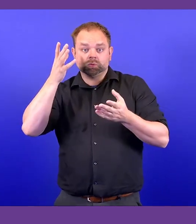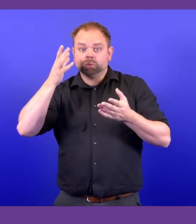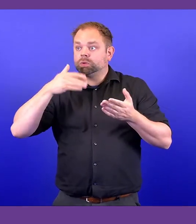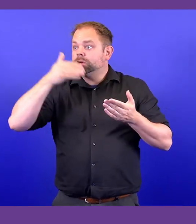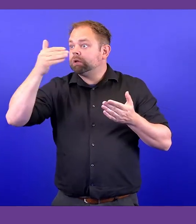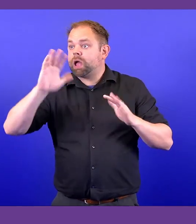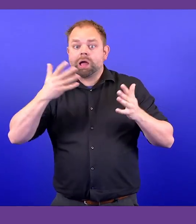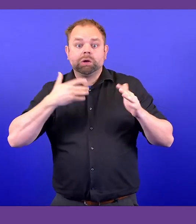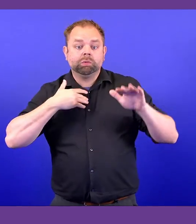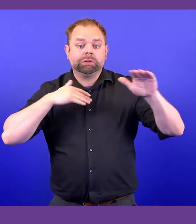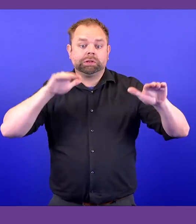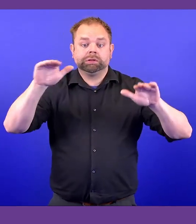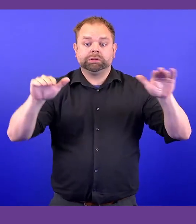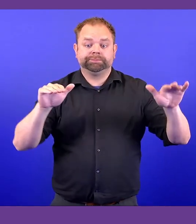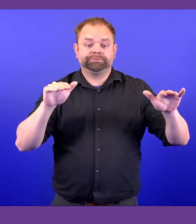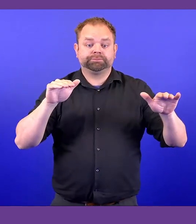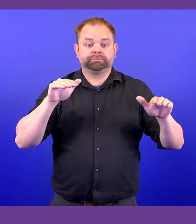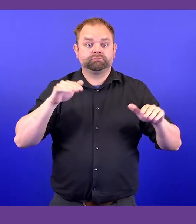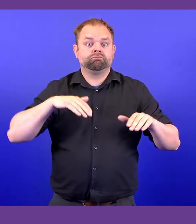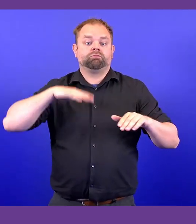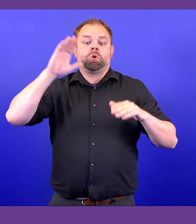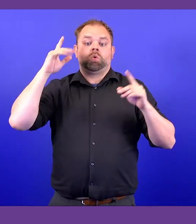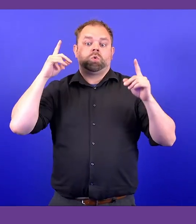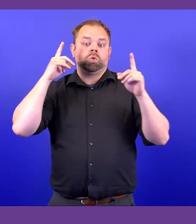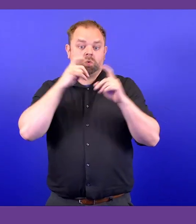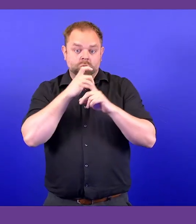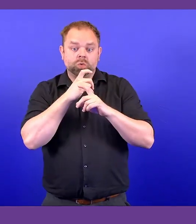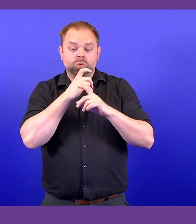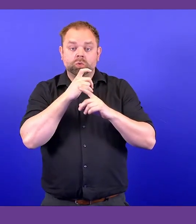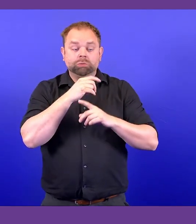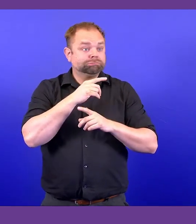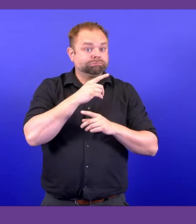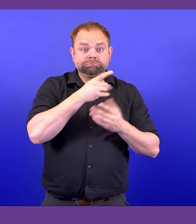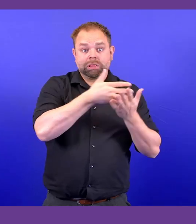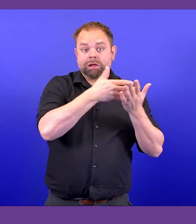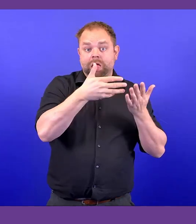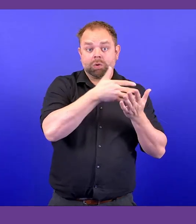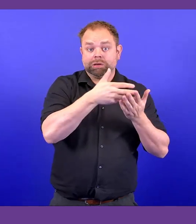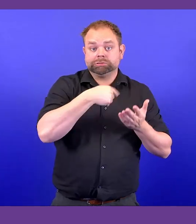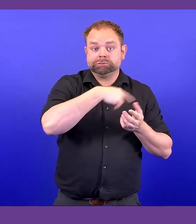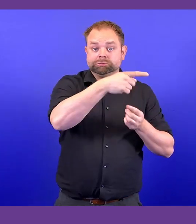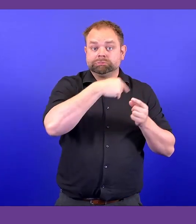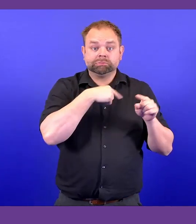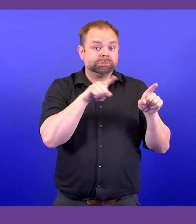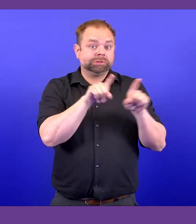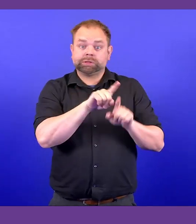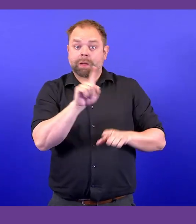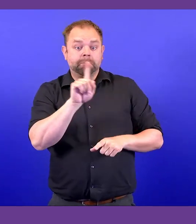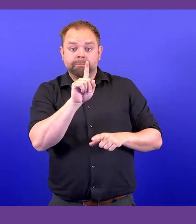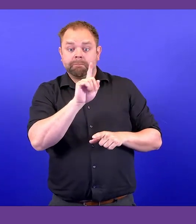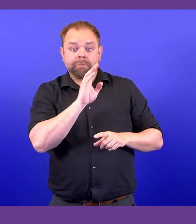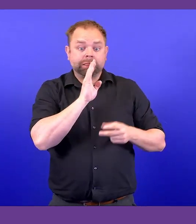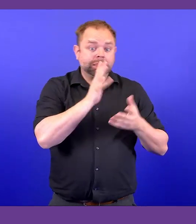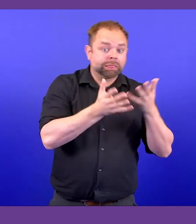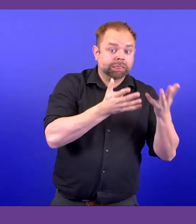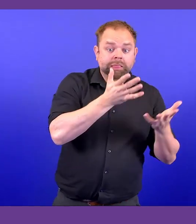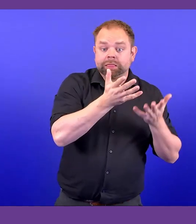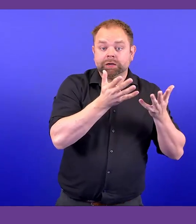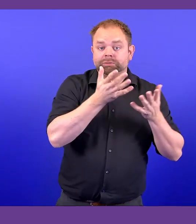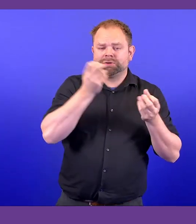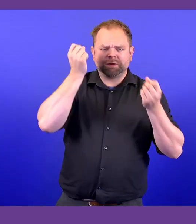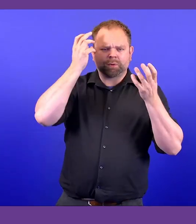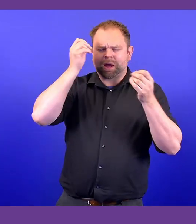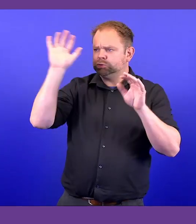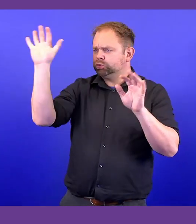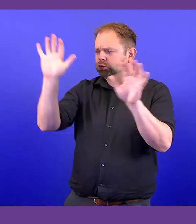To solve these problems, public transport must be accessible also for people with intellectual disabilities.